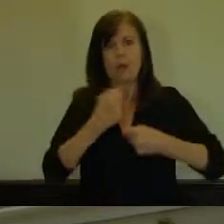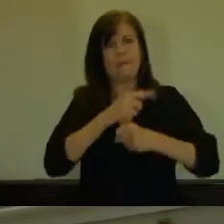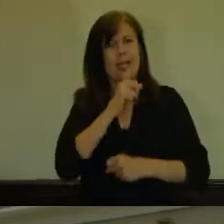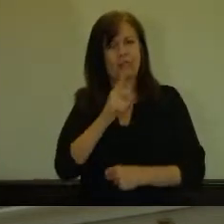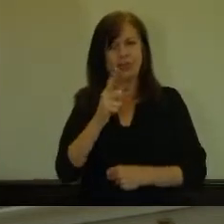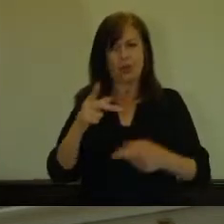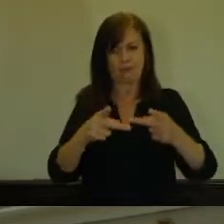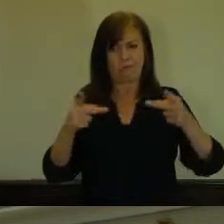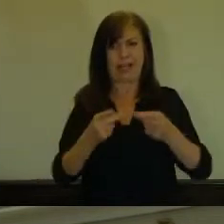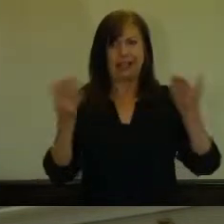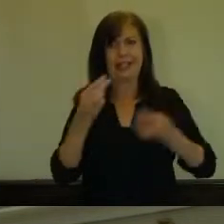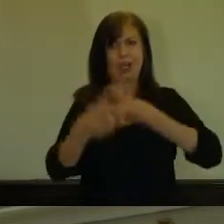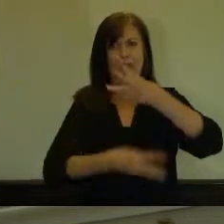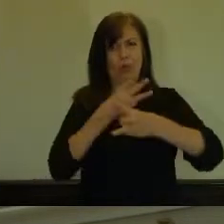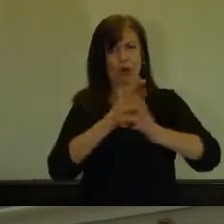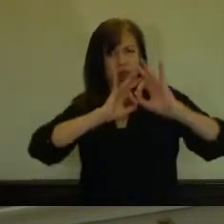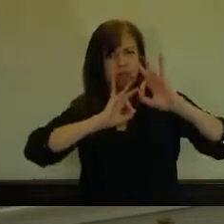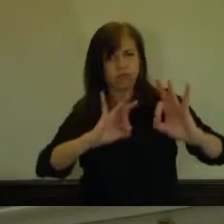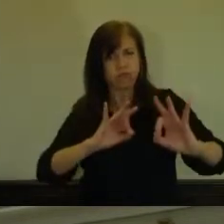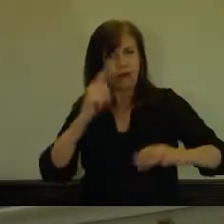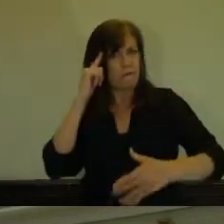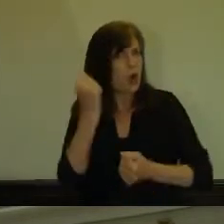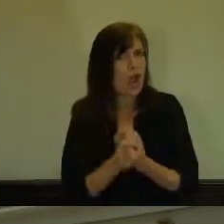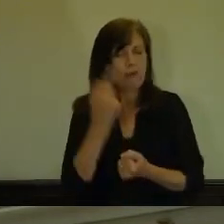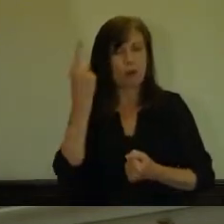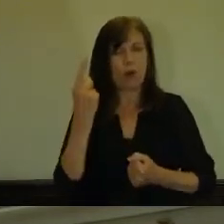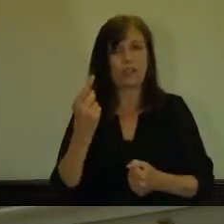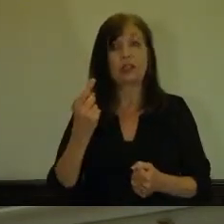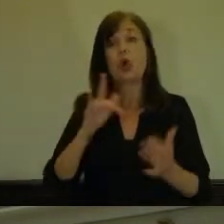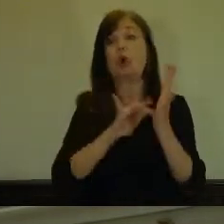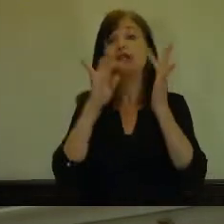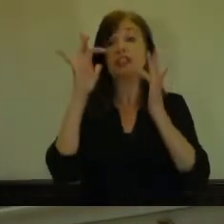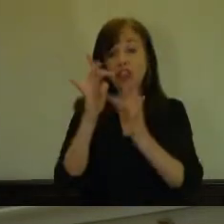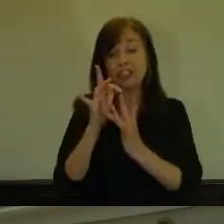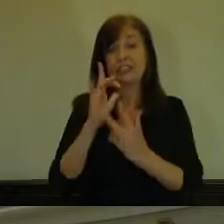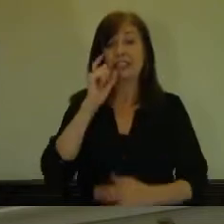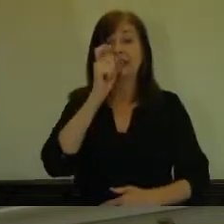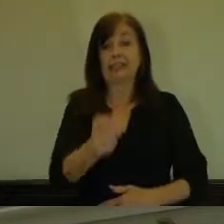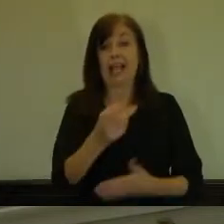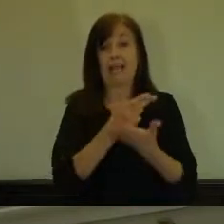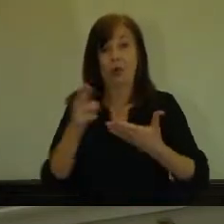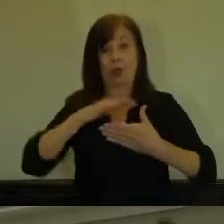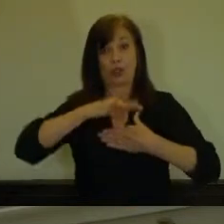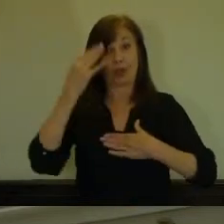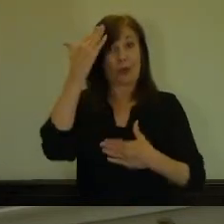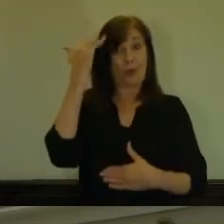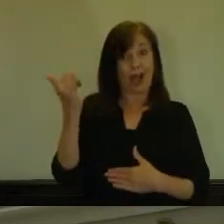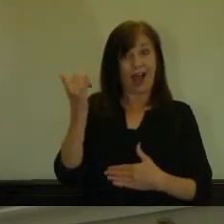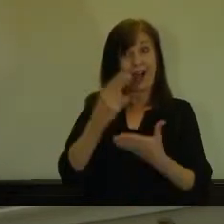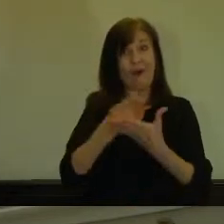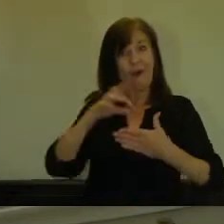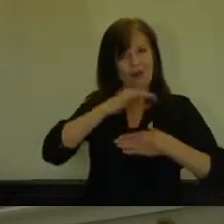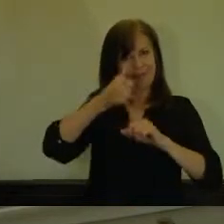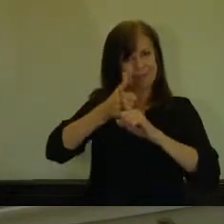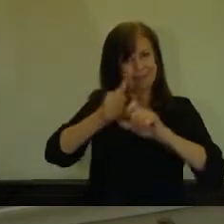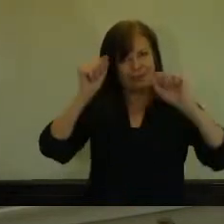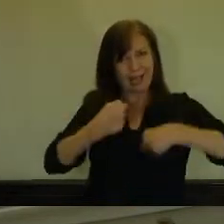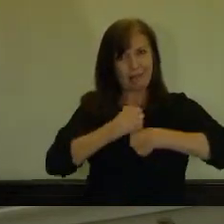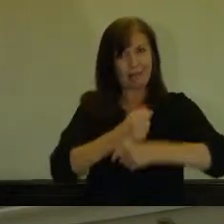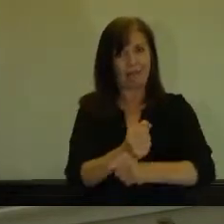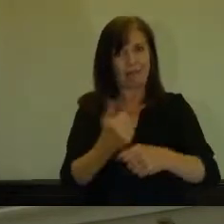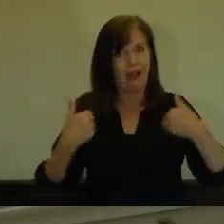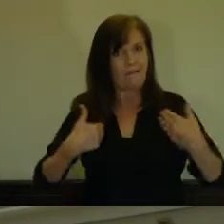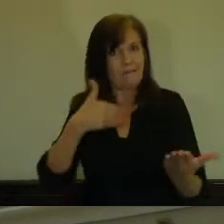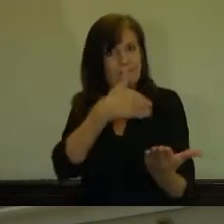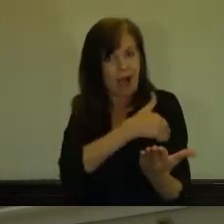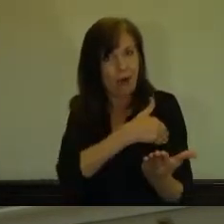everybody. So Jesus gives the disciples this Spirit because it has creation power. That's why we need the